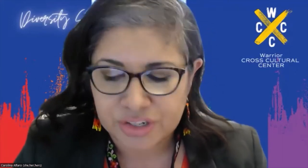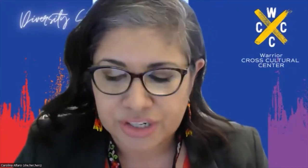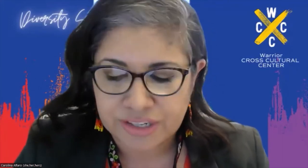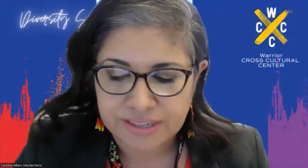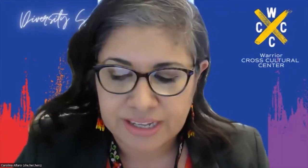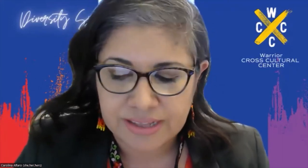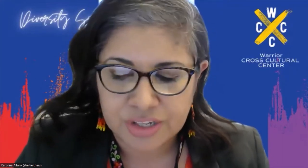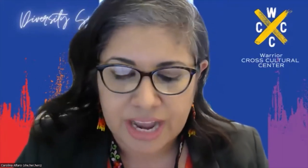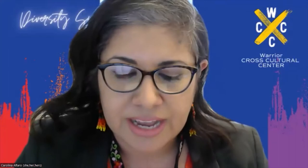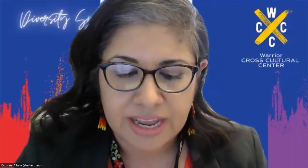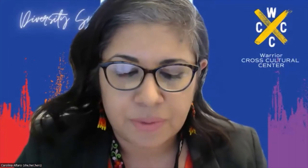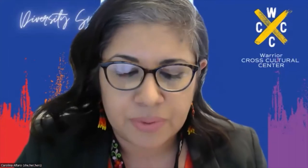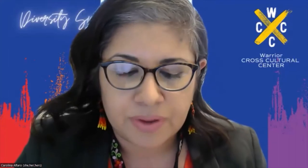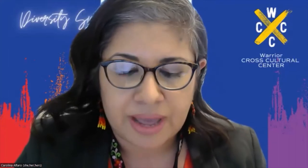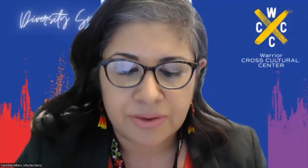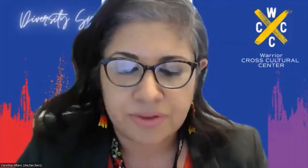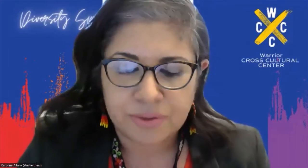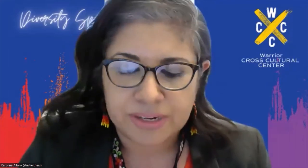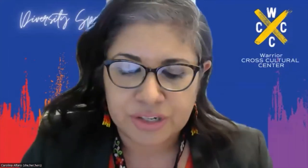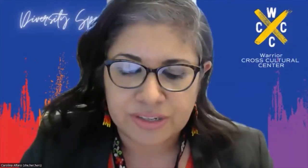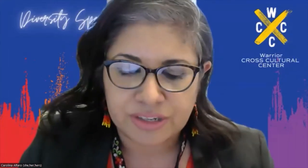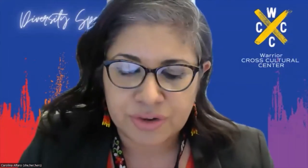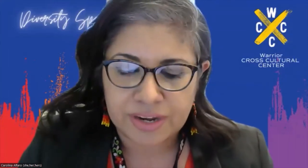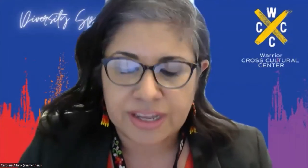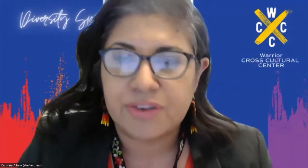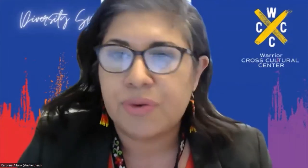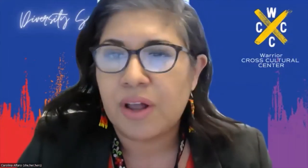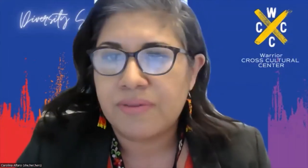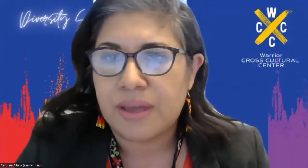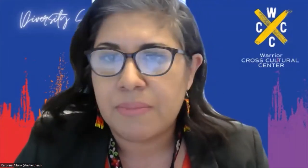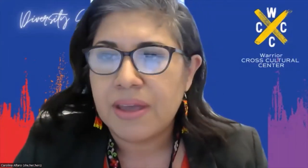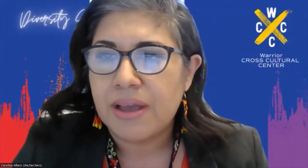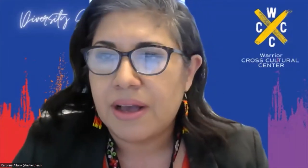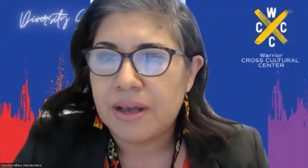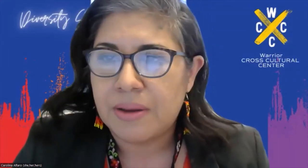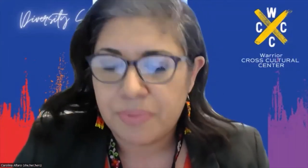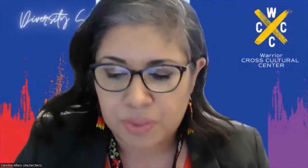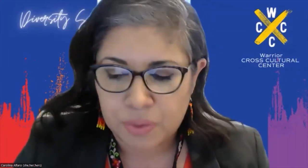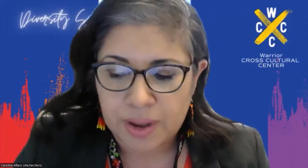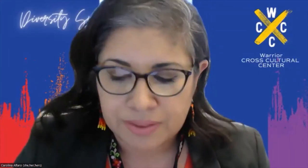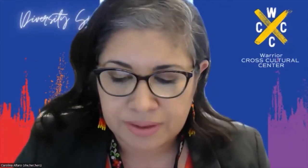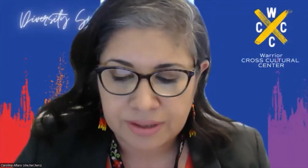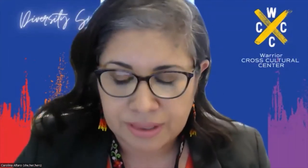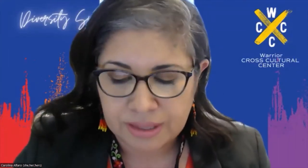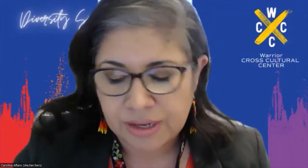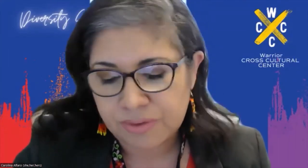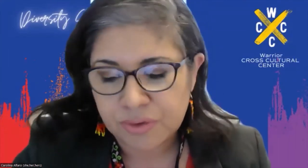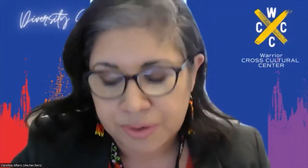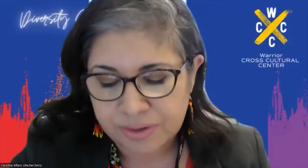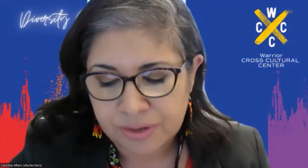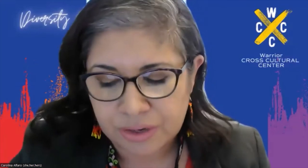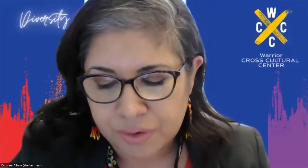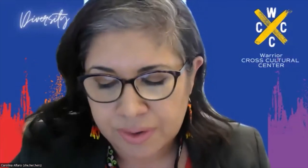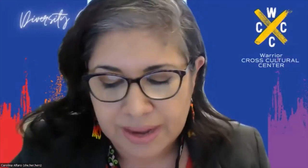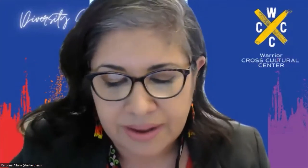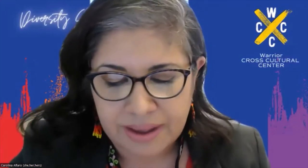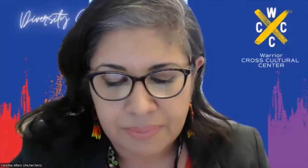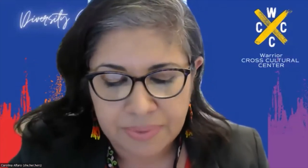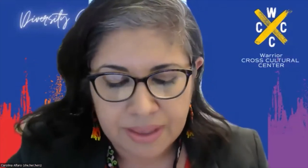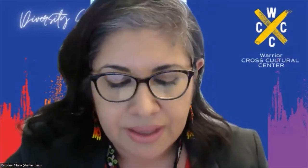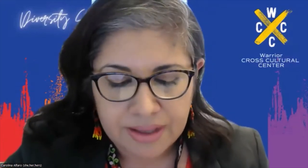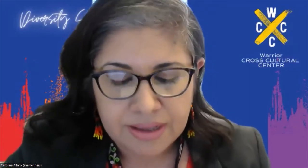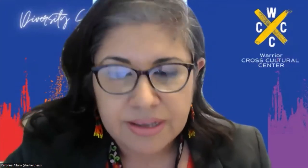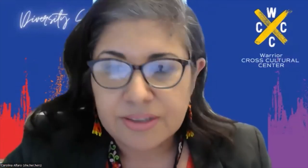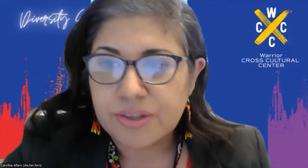your questions in the chat and we will gather those questions and try to get to all of them throughout the, during that